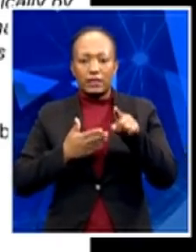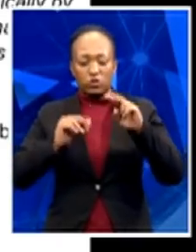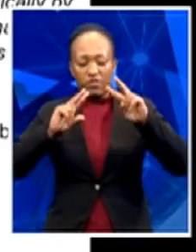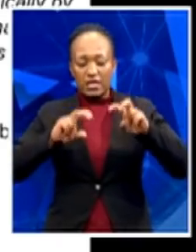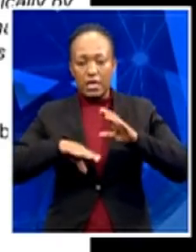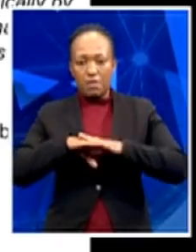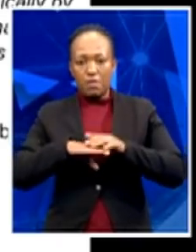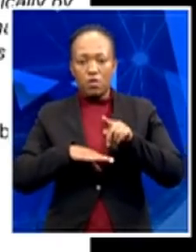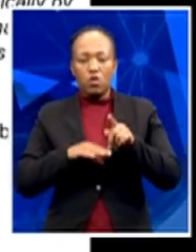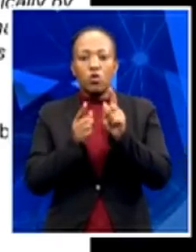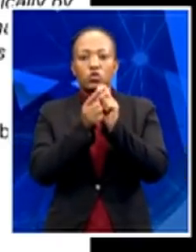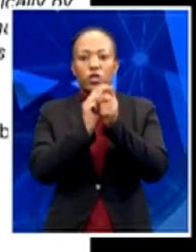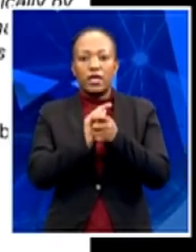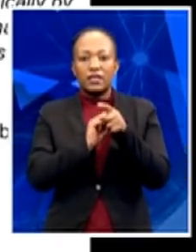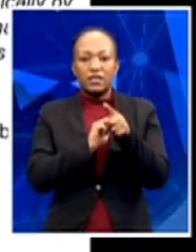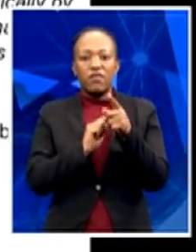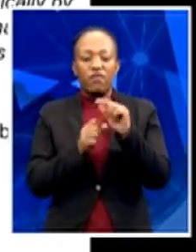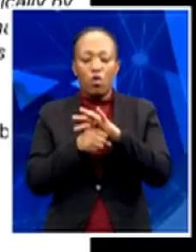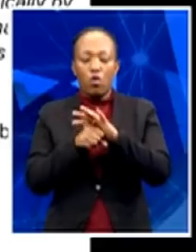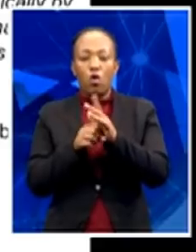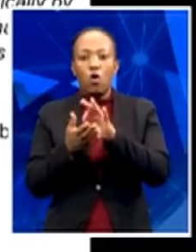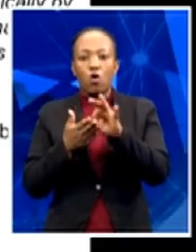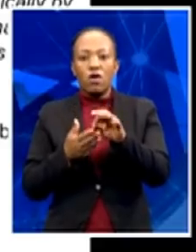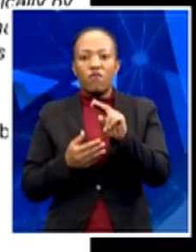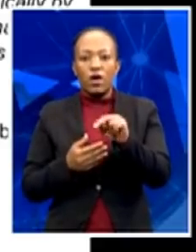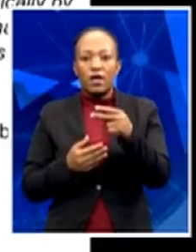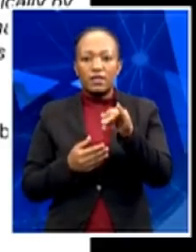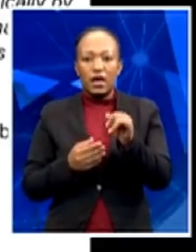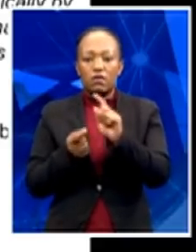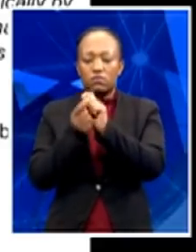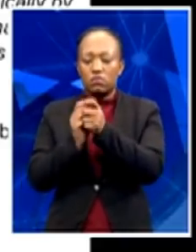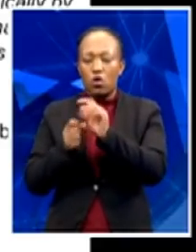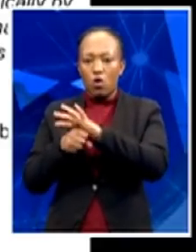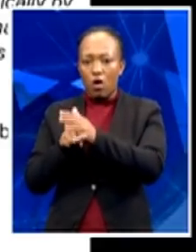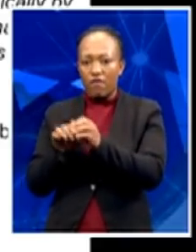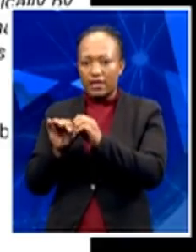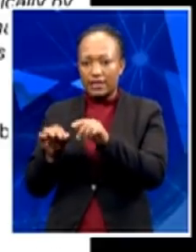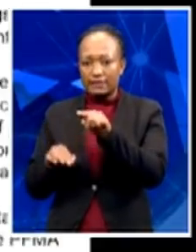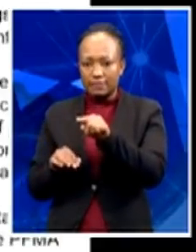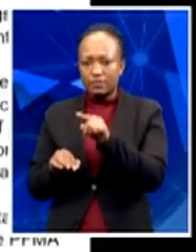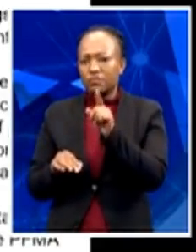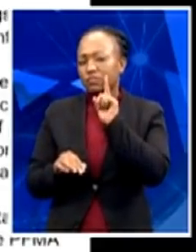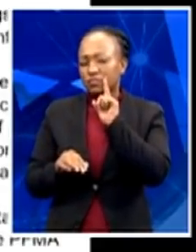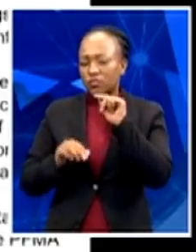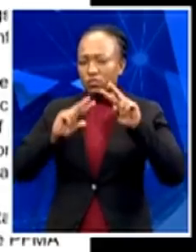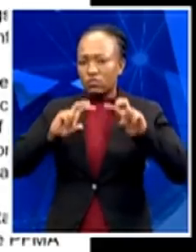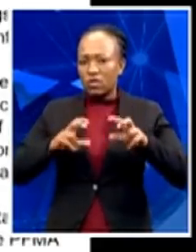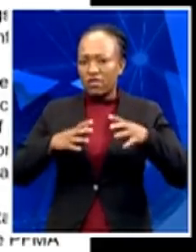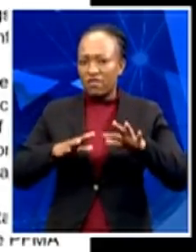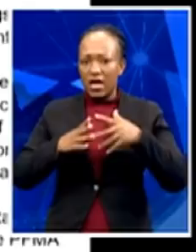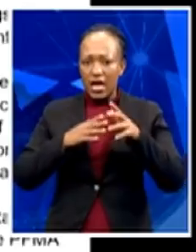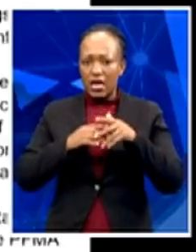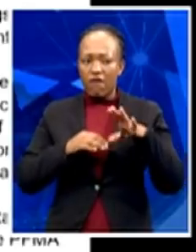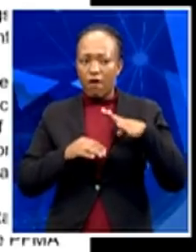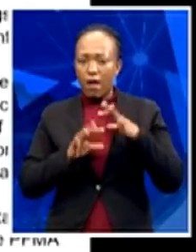contract from NHI to COVID-19, and to investigate on whether the department received value for money on the contract.